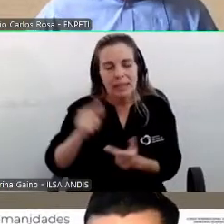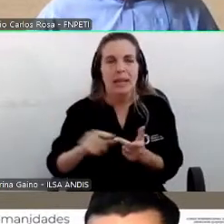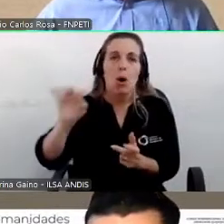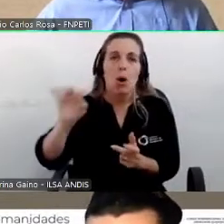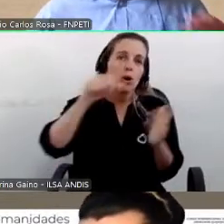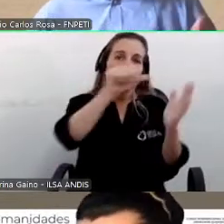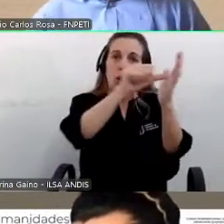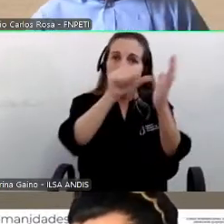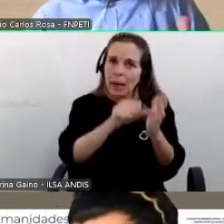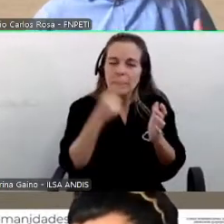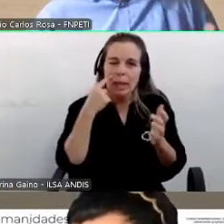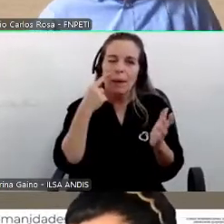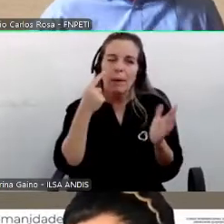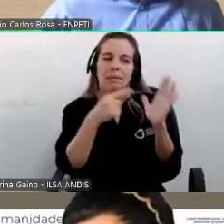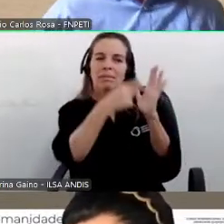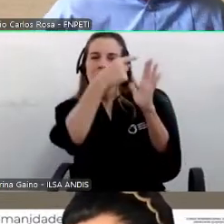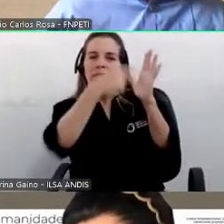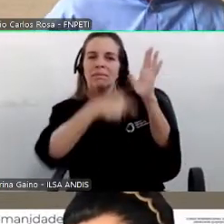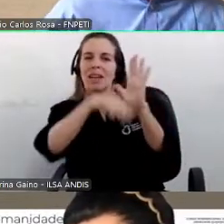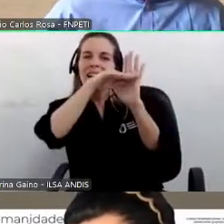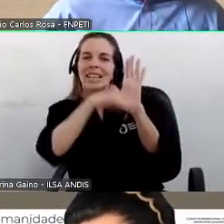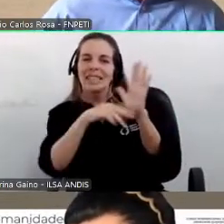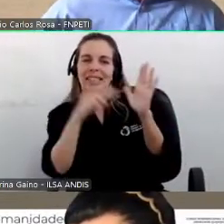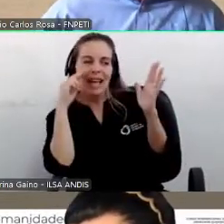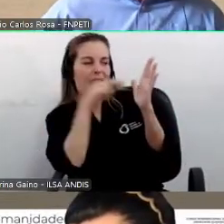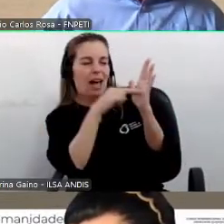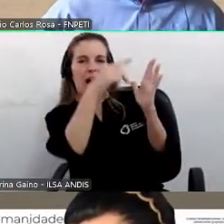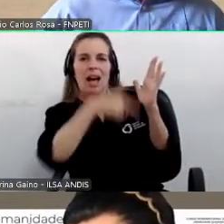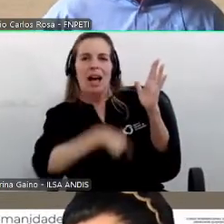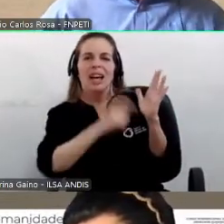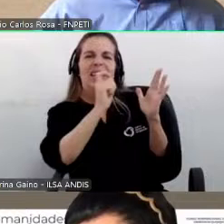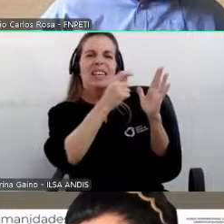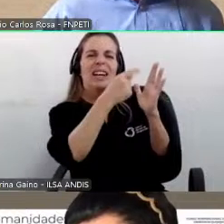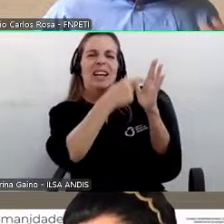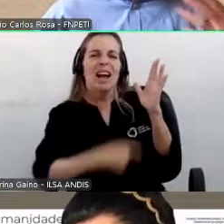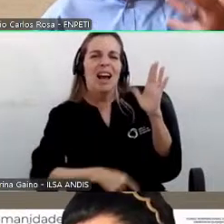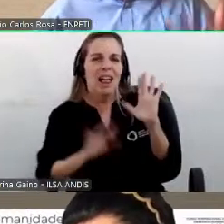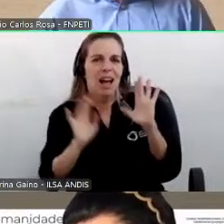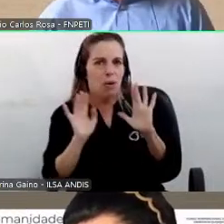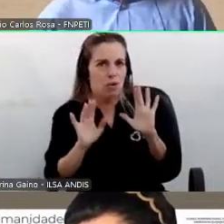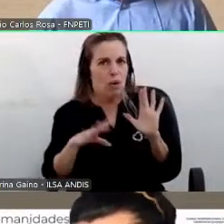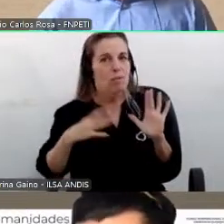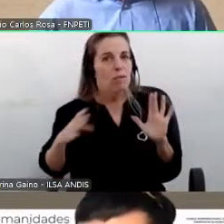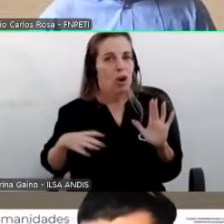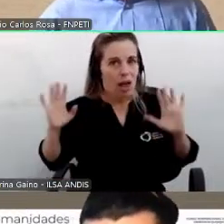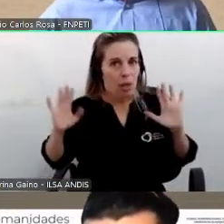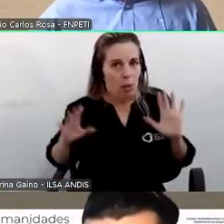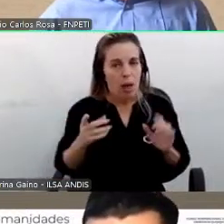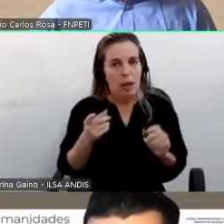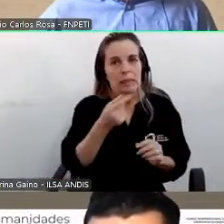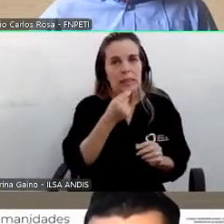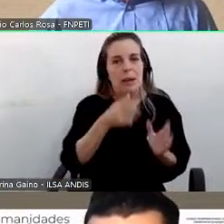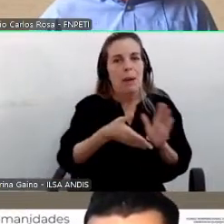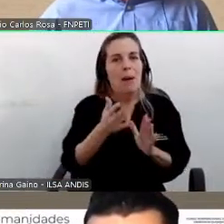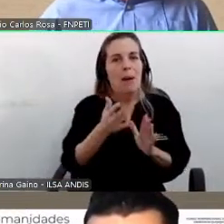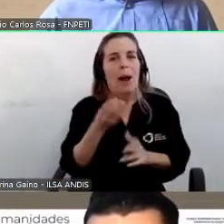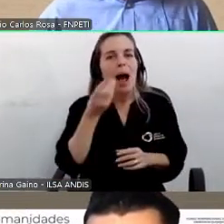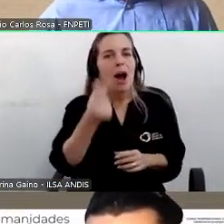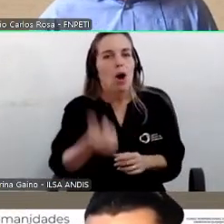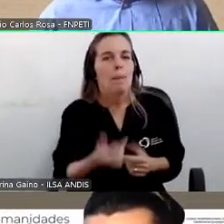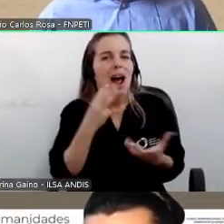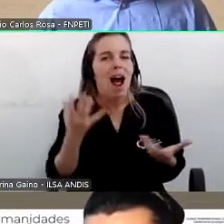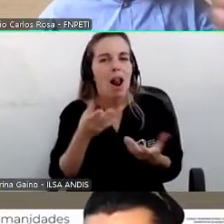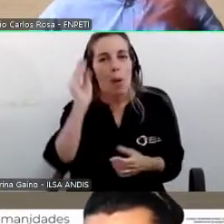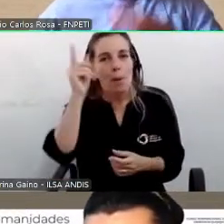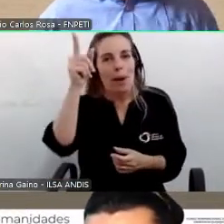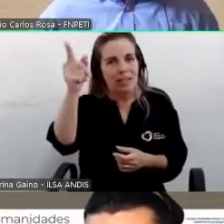And now there are several national and international companies that are consulting this list before purchasing Brazilian commodities, whether in